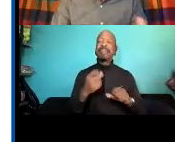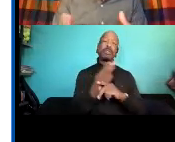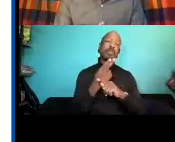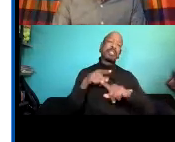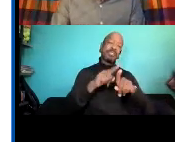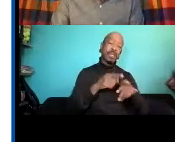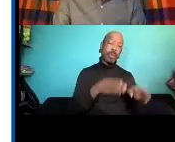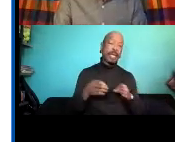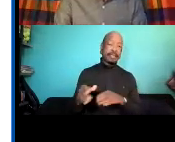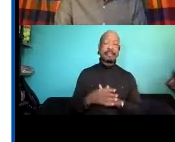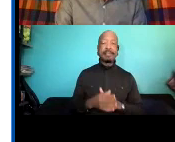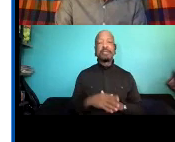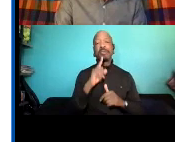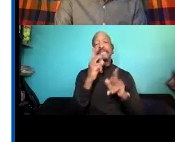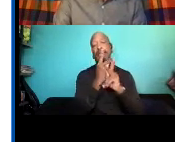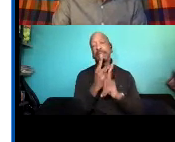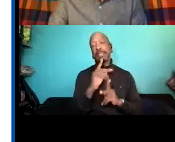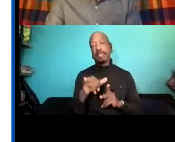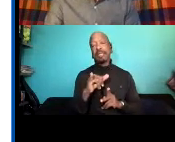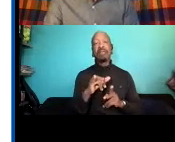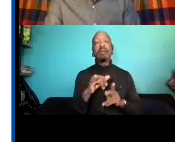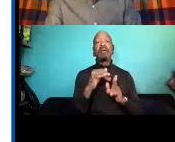things to calculate that formula.